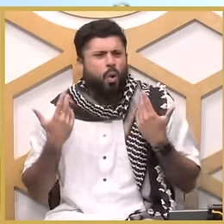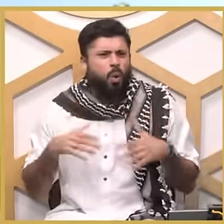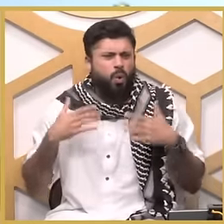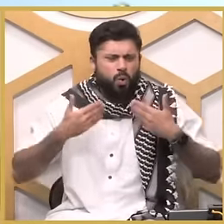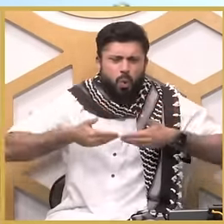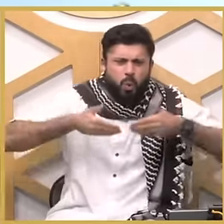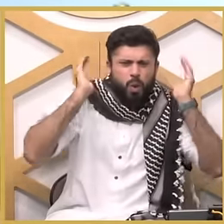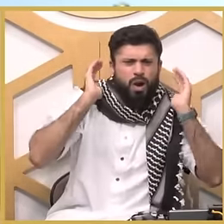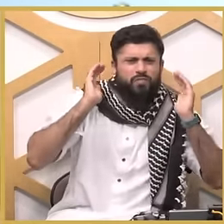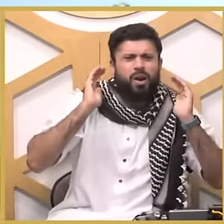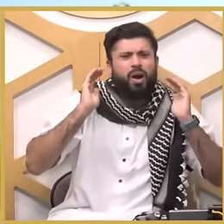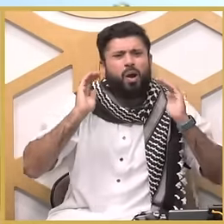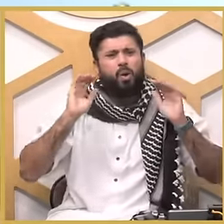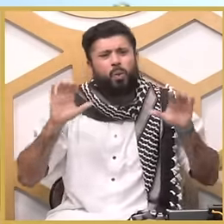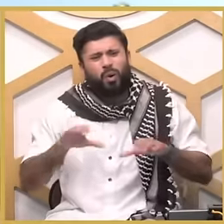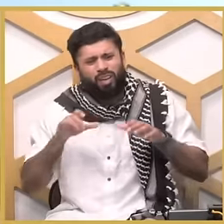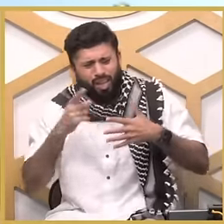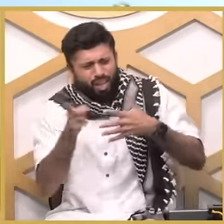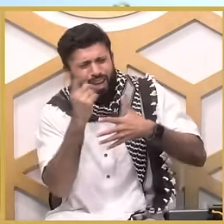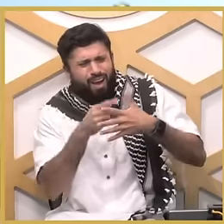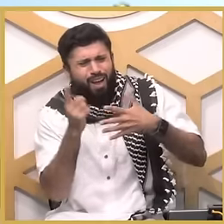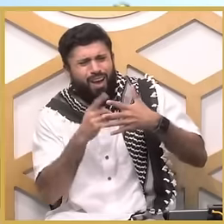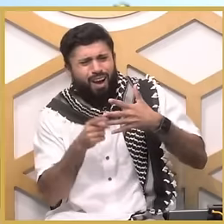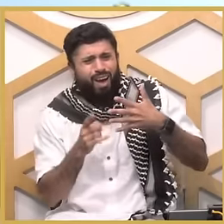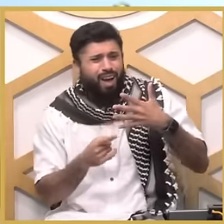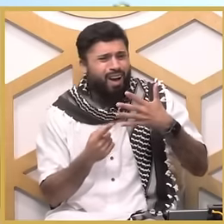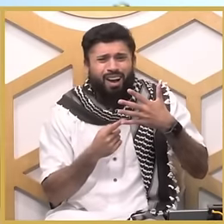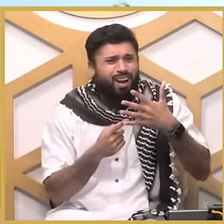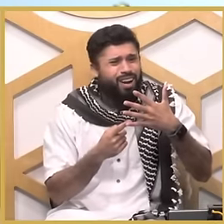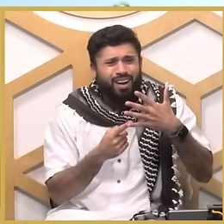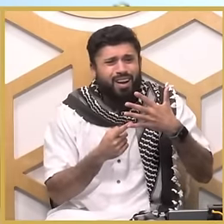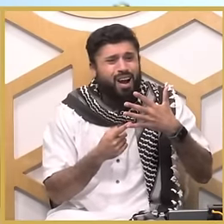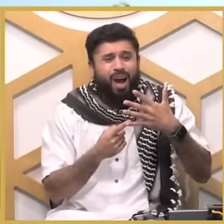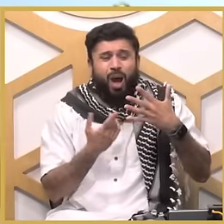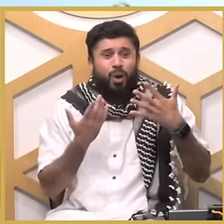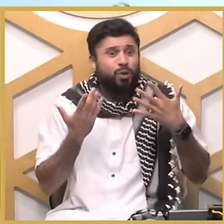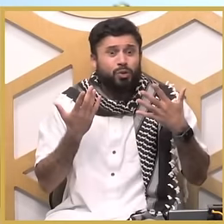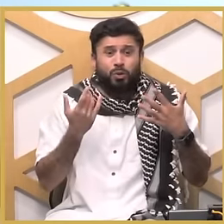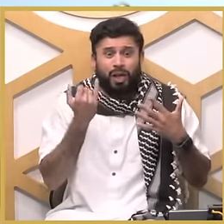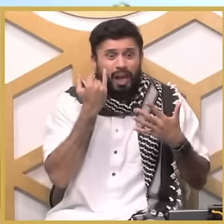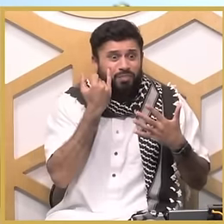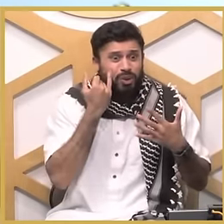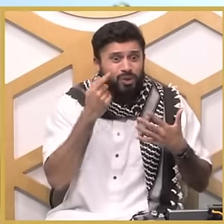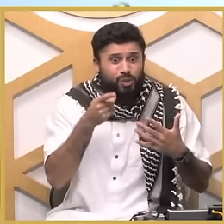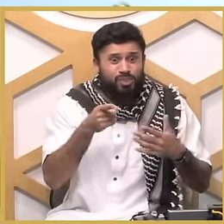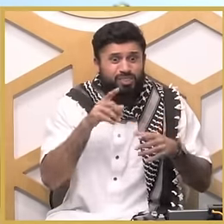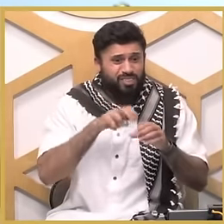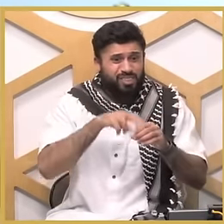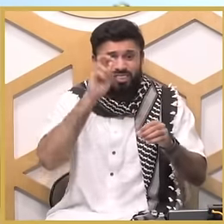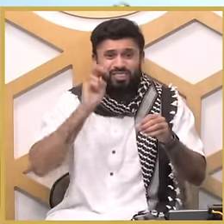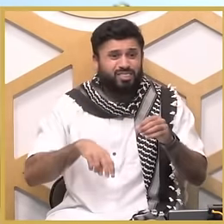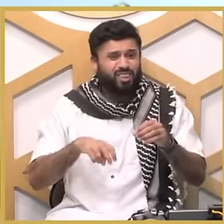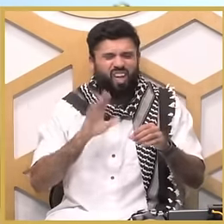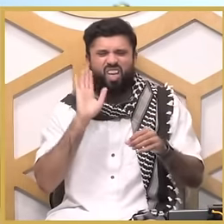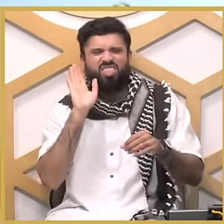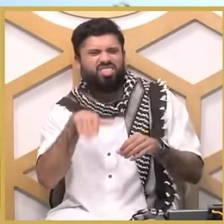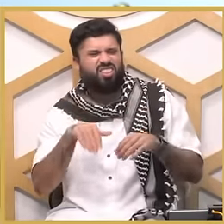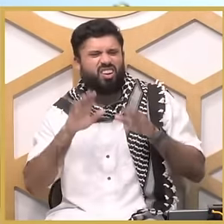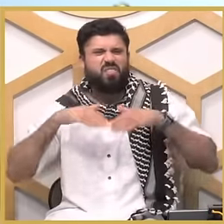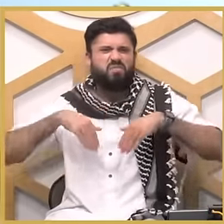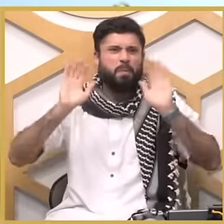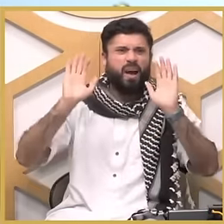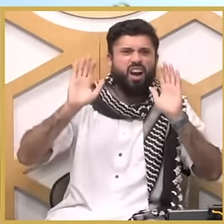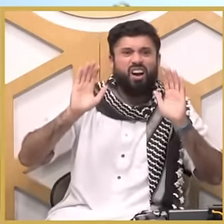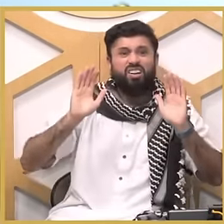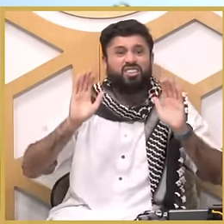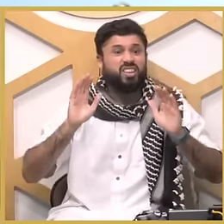is, I didn't get the appreciation and validation from people. And therefore, the struggle is no longer worth it. Again,